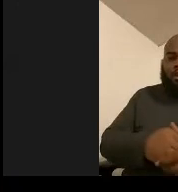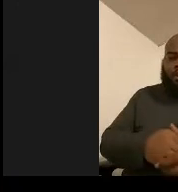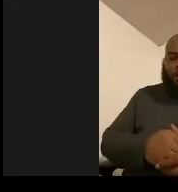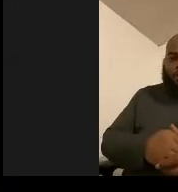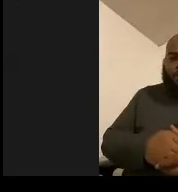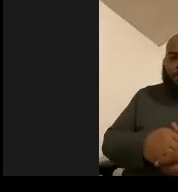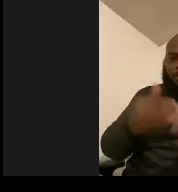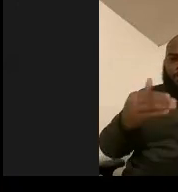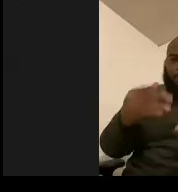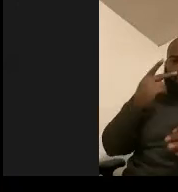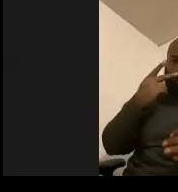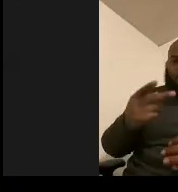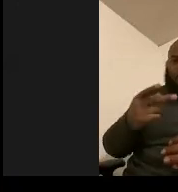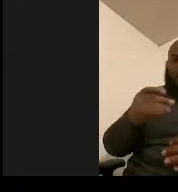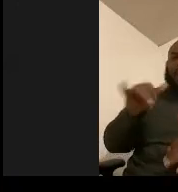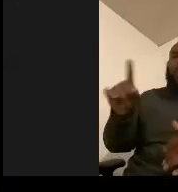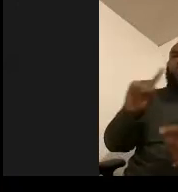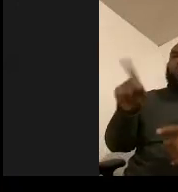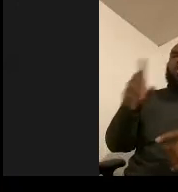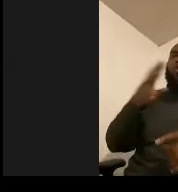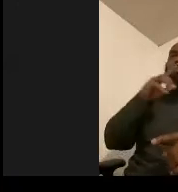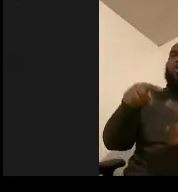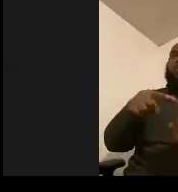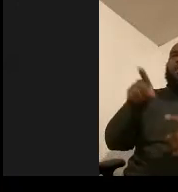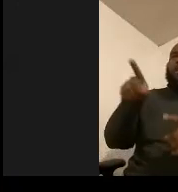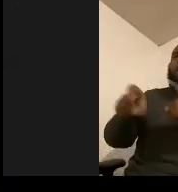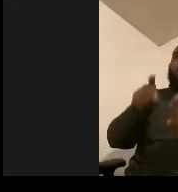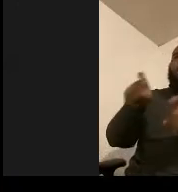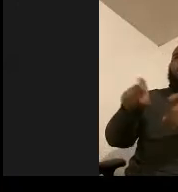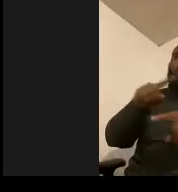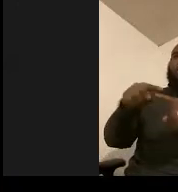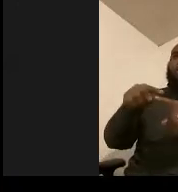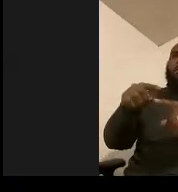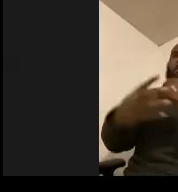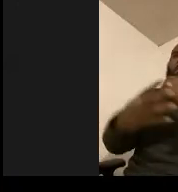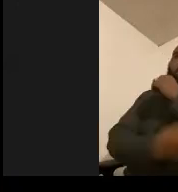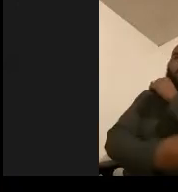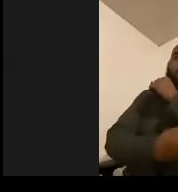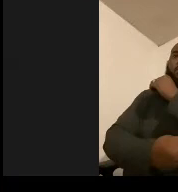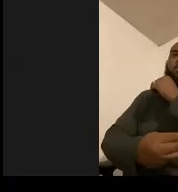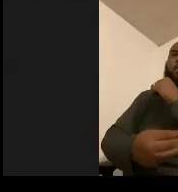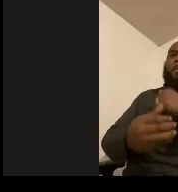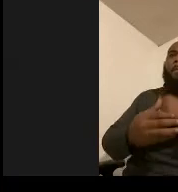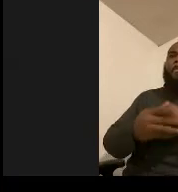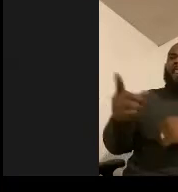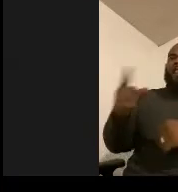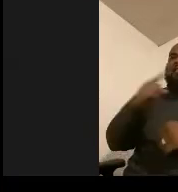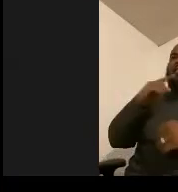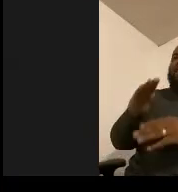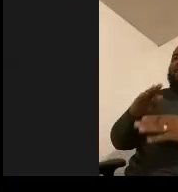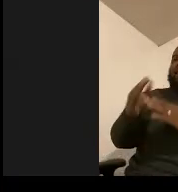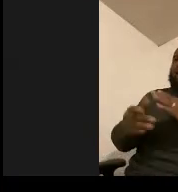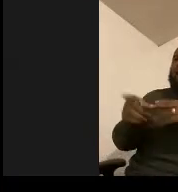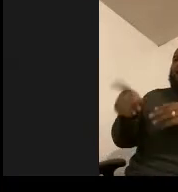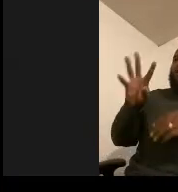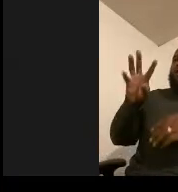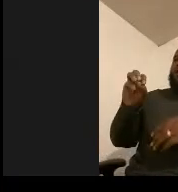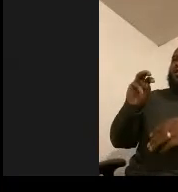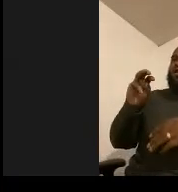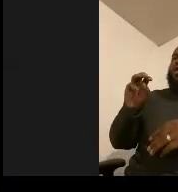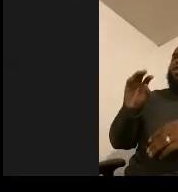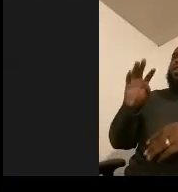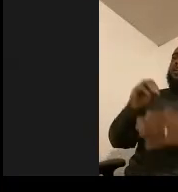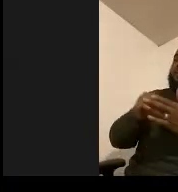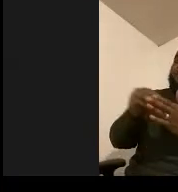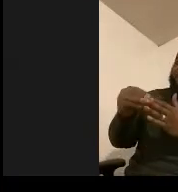And that's where he talks about these questions about poverty. He says at the end, there are 40 million poor people here, and